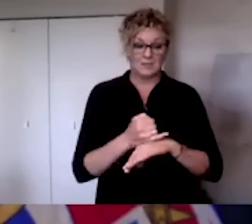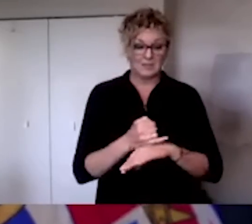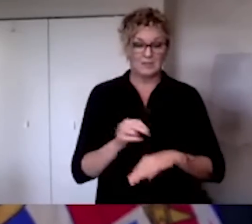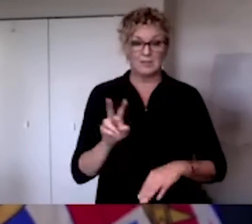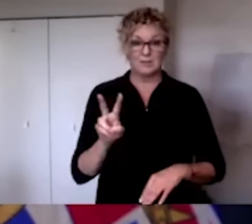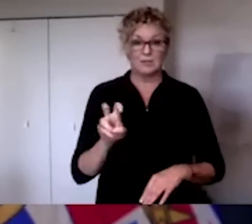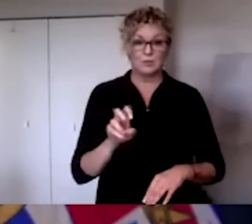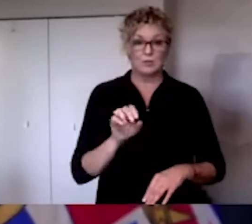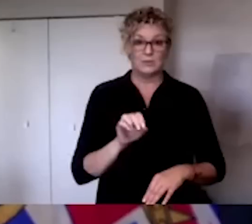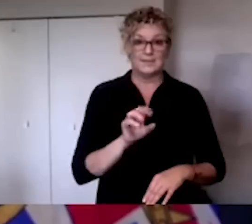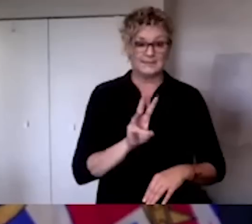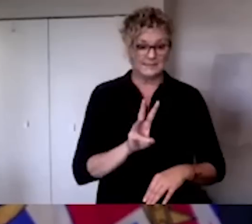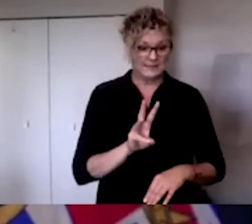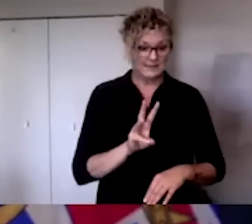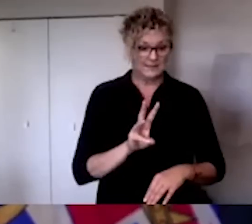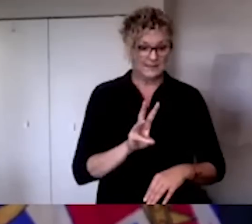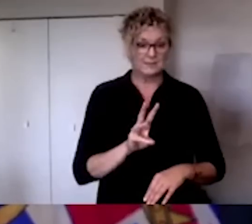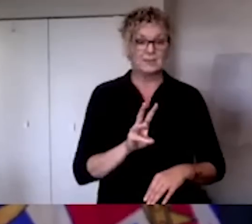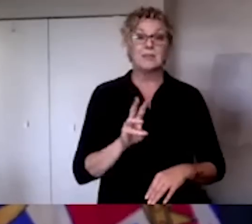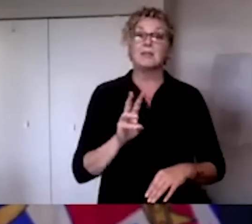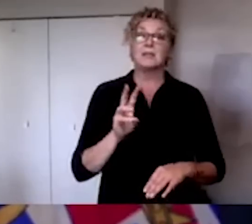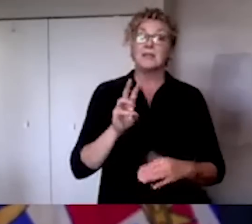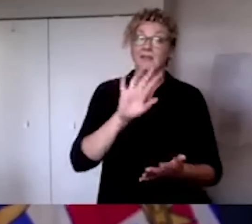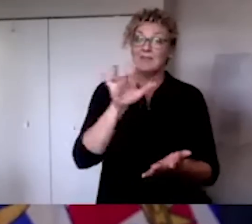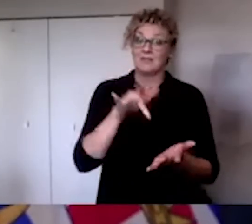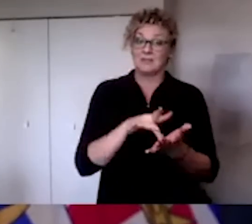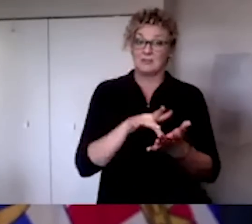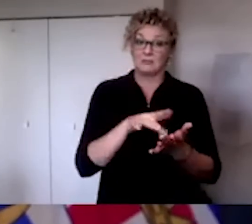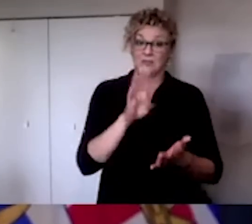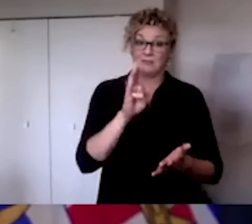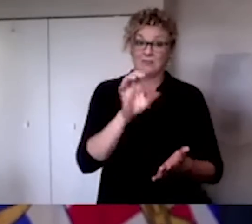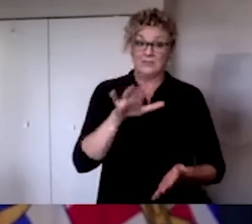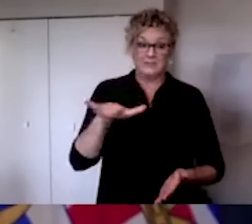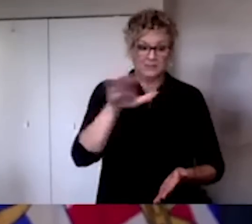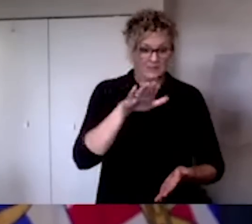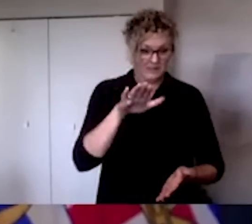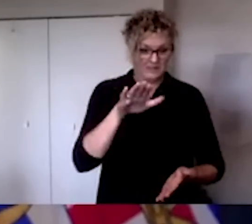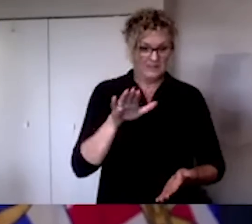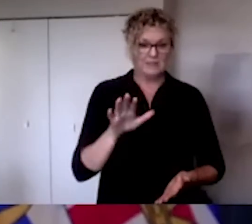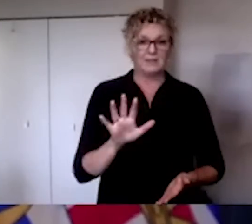Columbia to 8,908 people with COVID-19, including